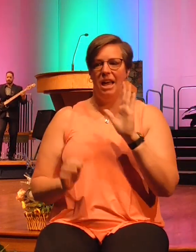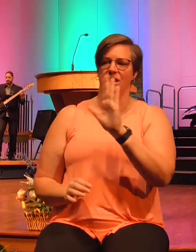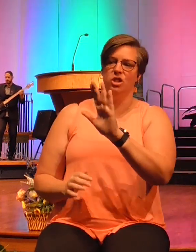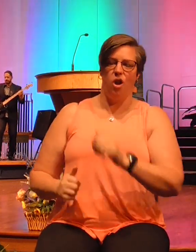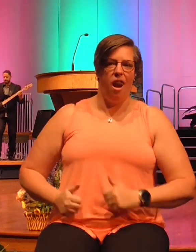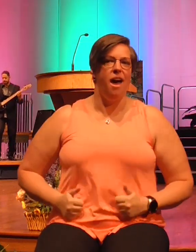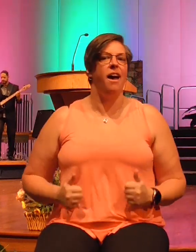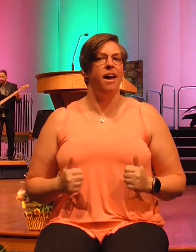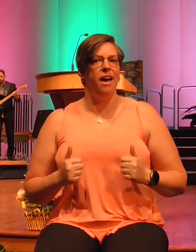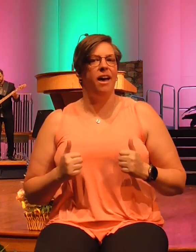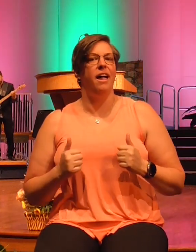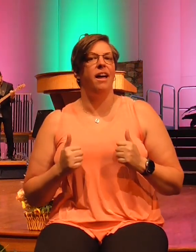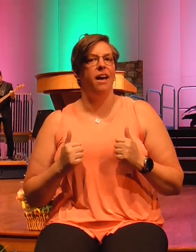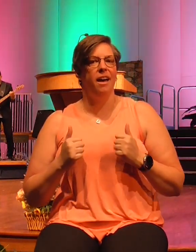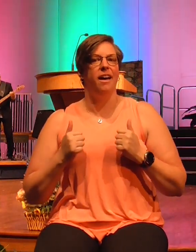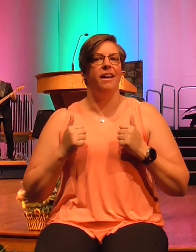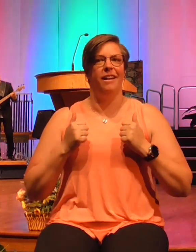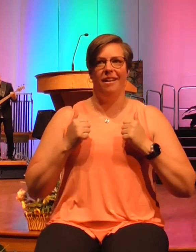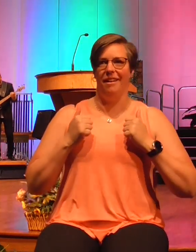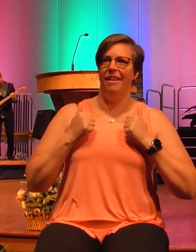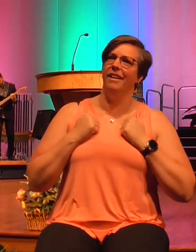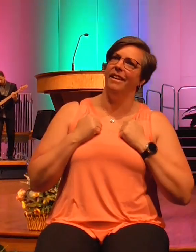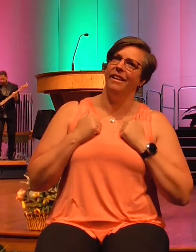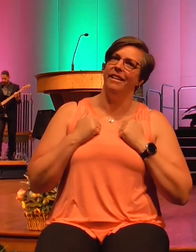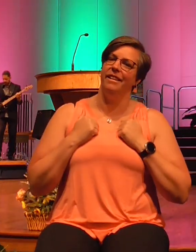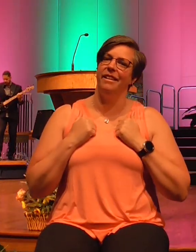It's your